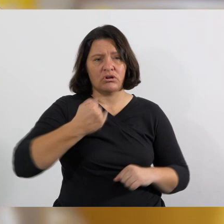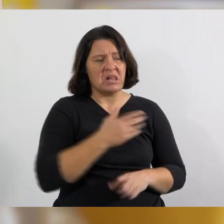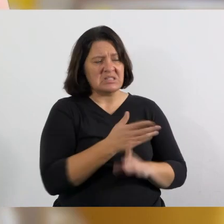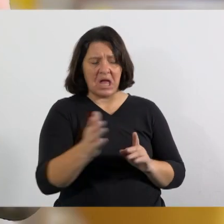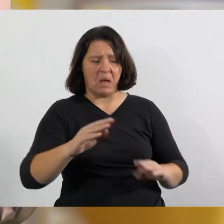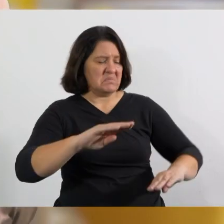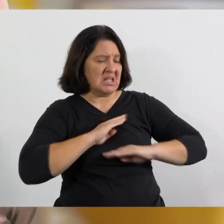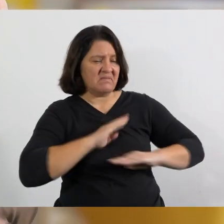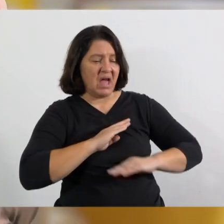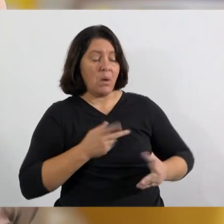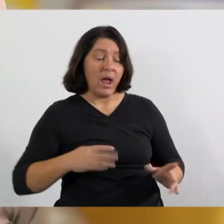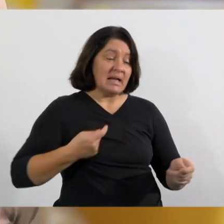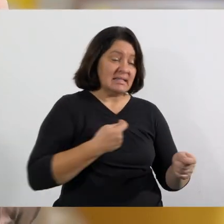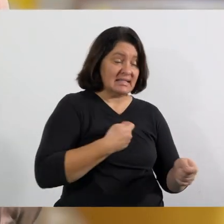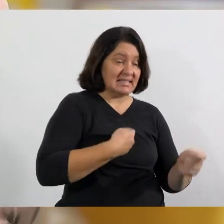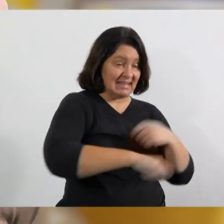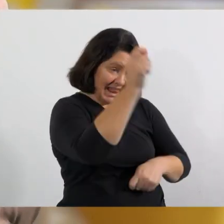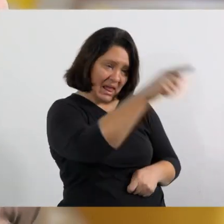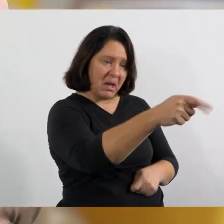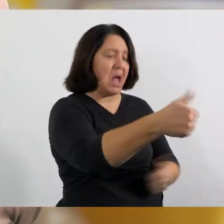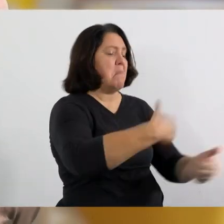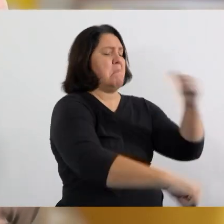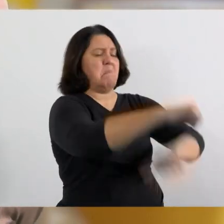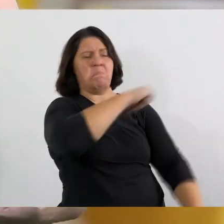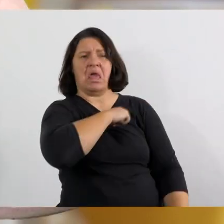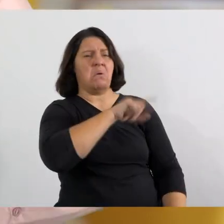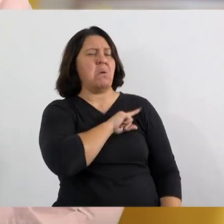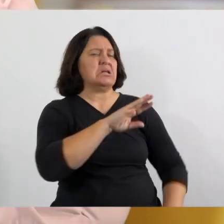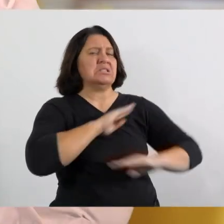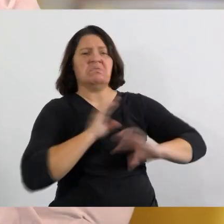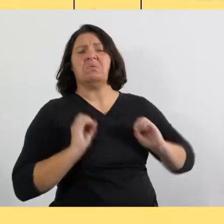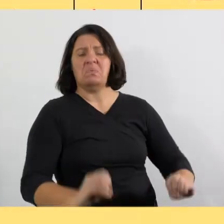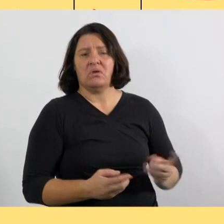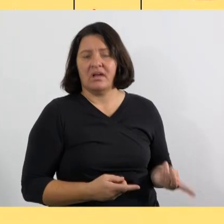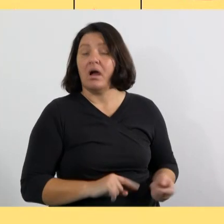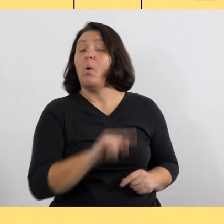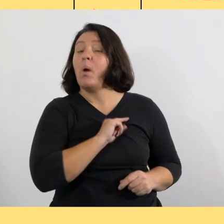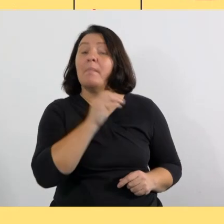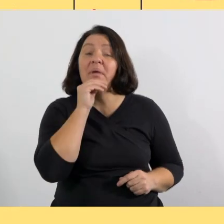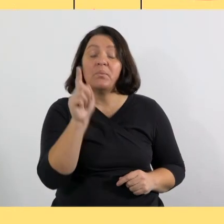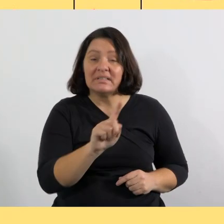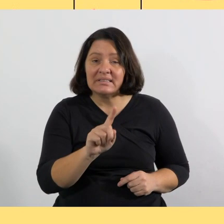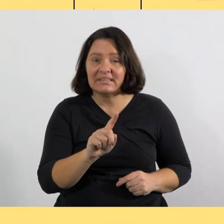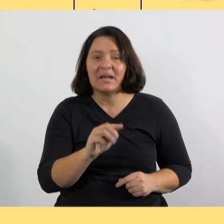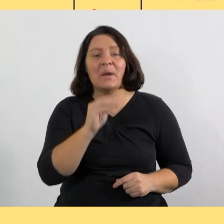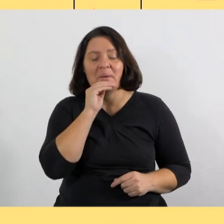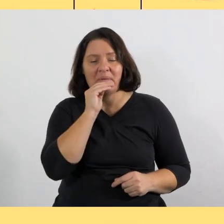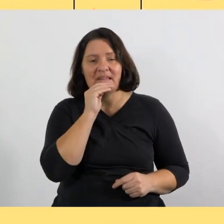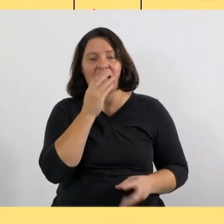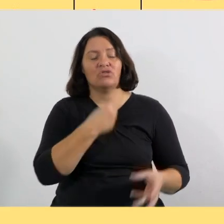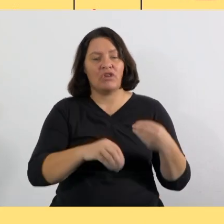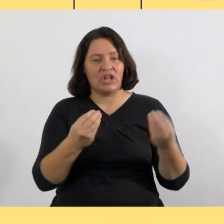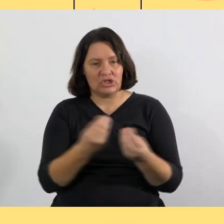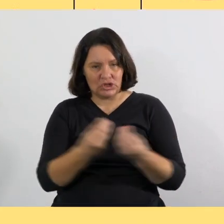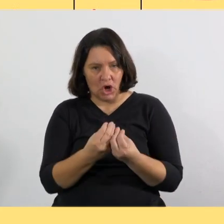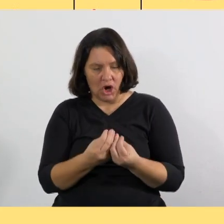so they returned the goods to us. What does that mean? It means my trading stock account is going to increase. What